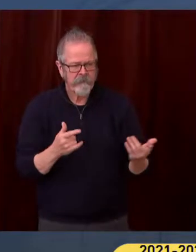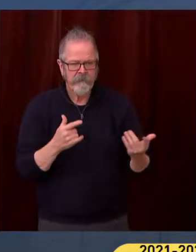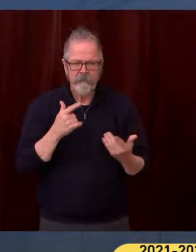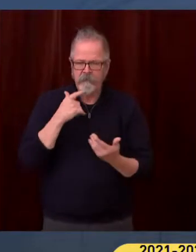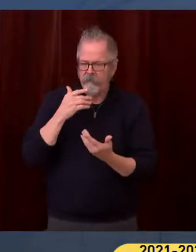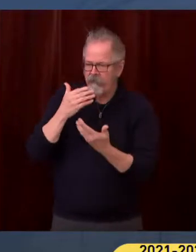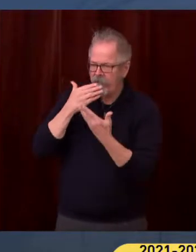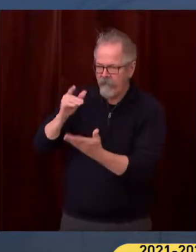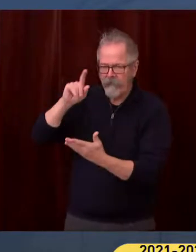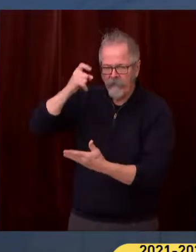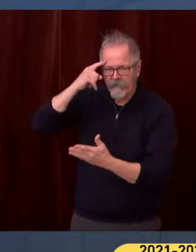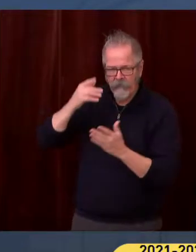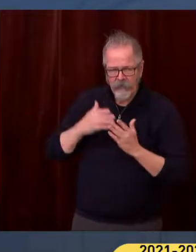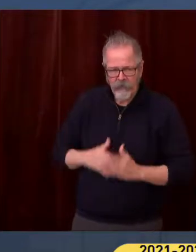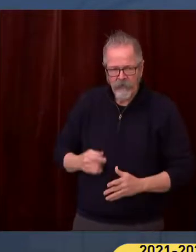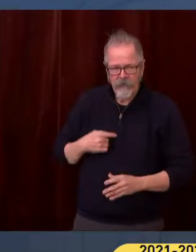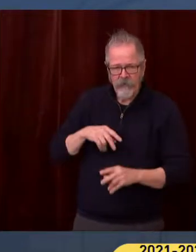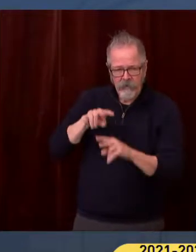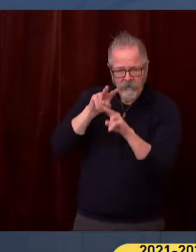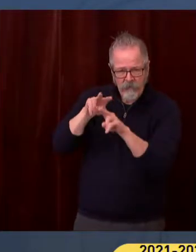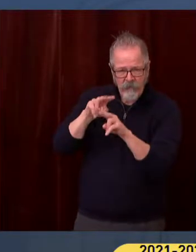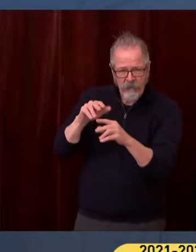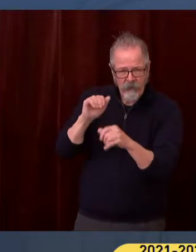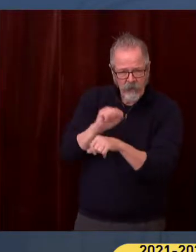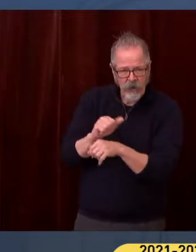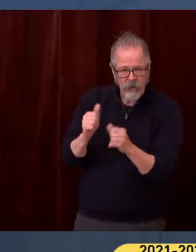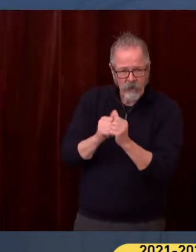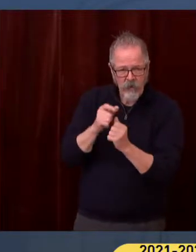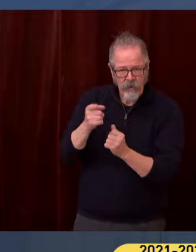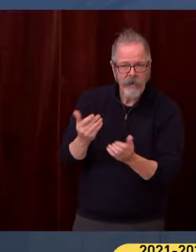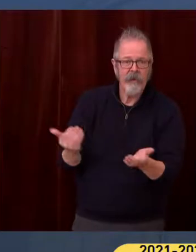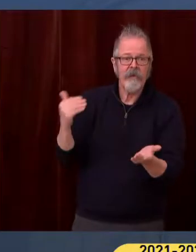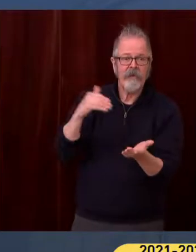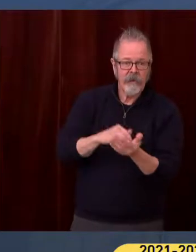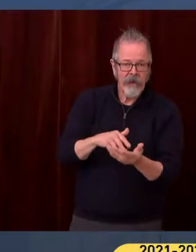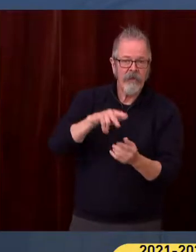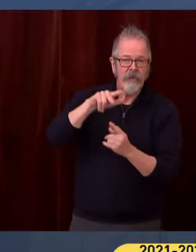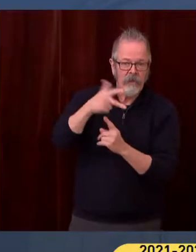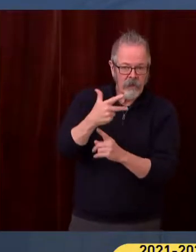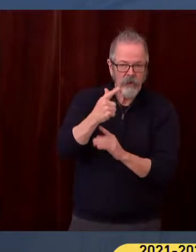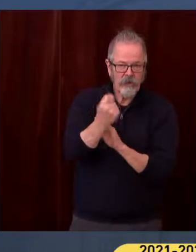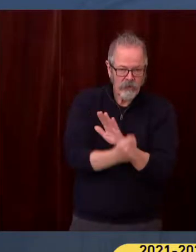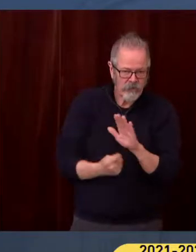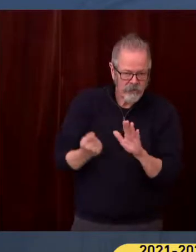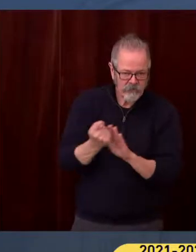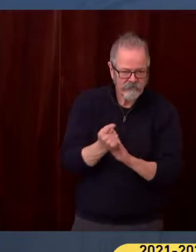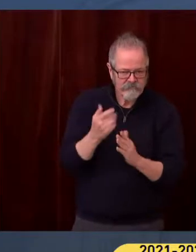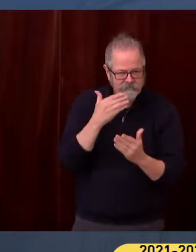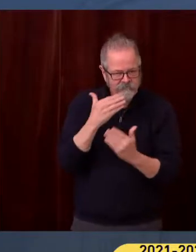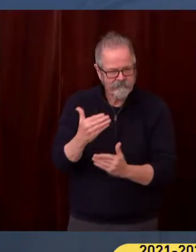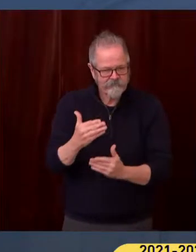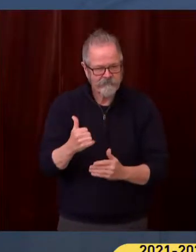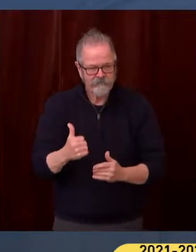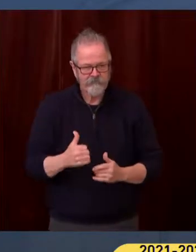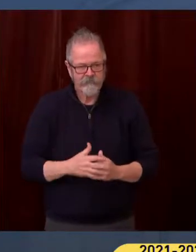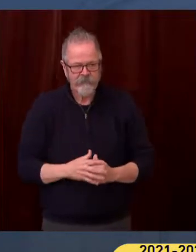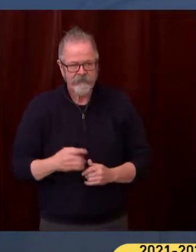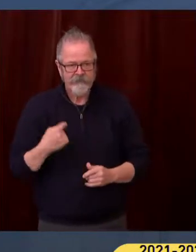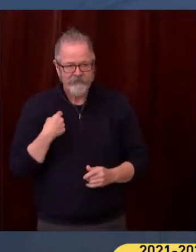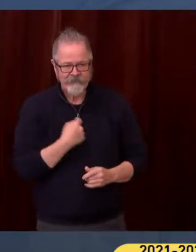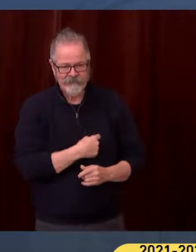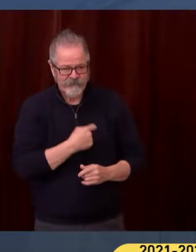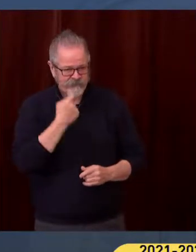term. And we just concluded our Centennial Corps, where natural resources were a major part of that discussion. And this